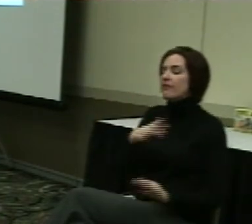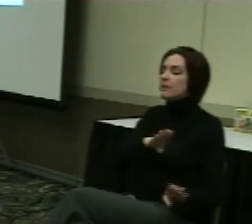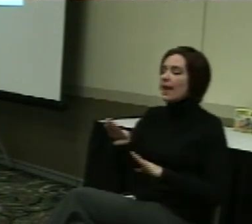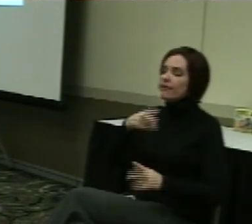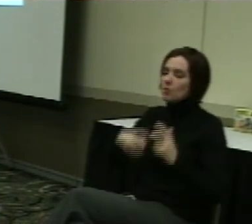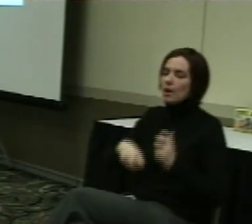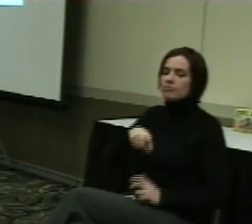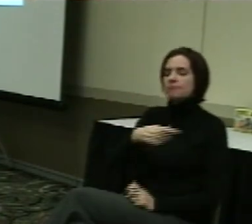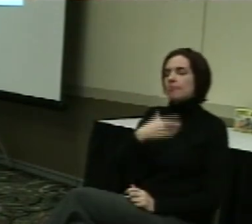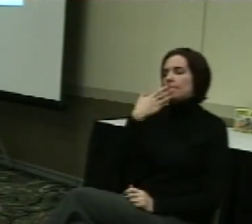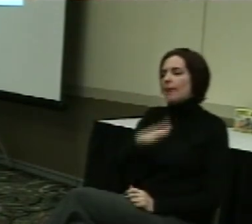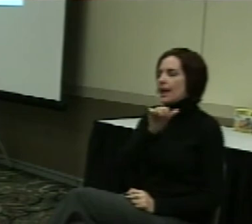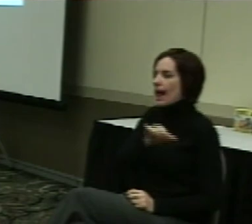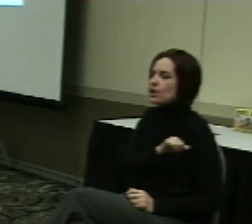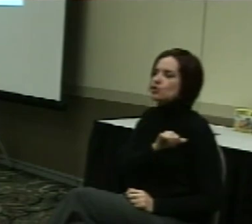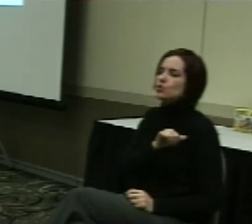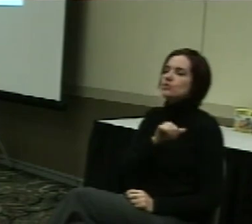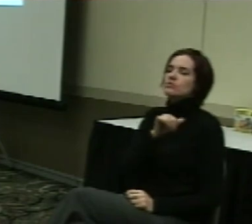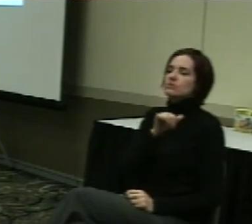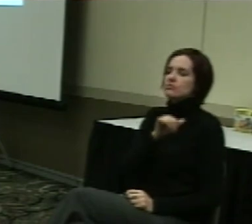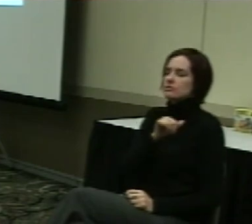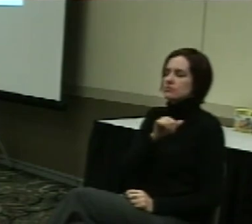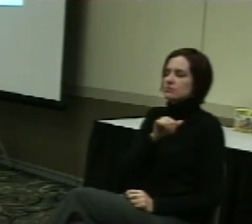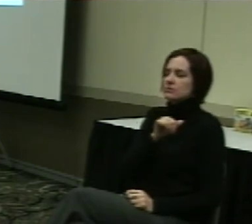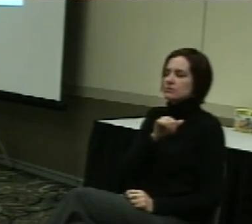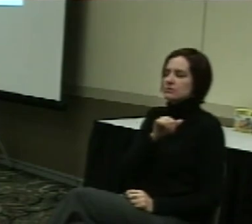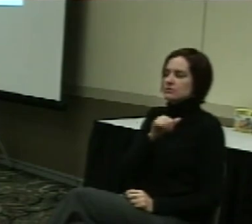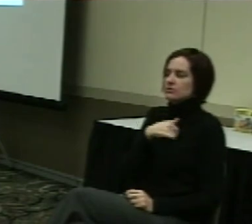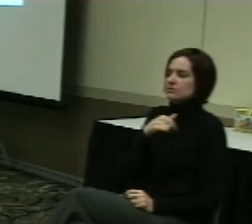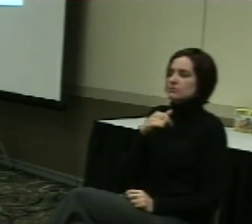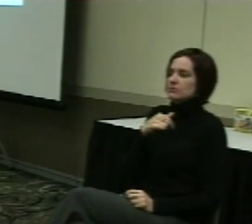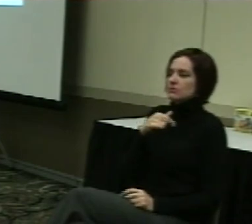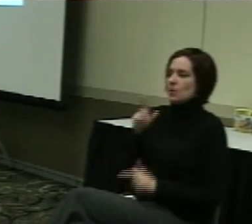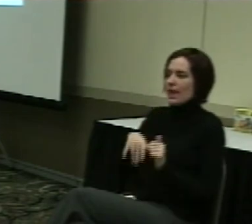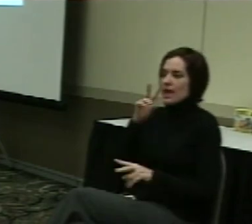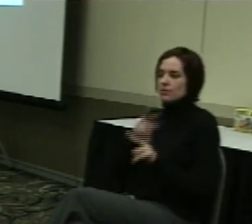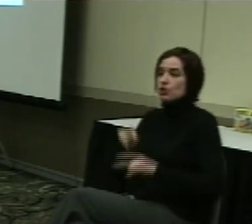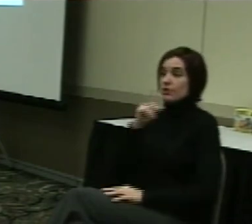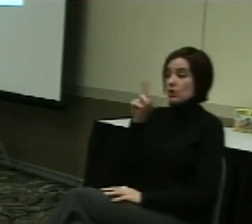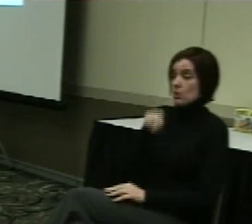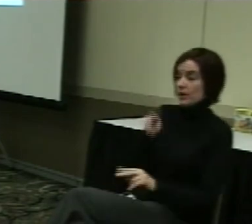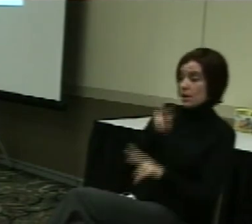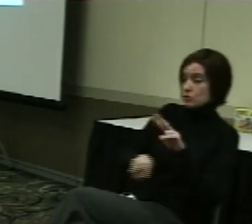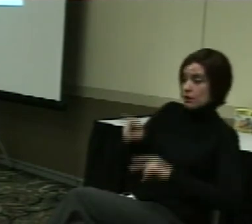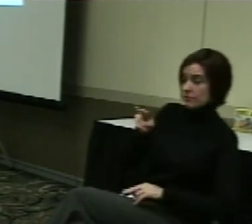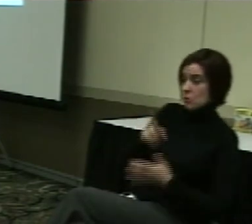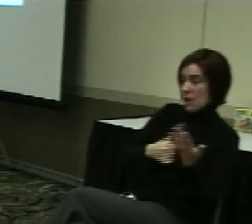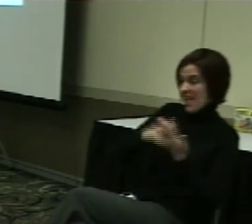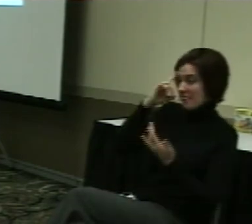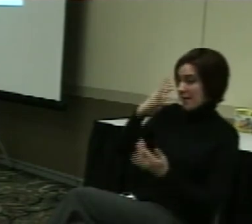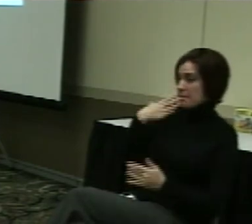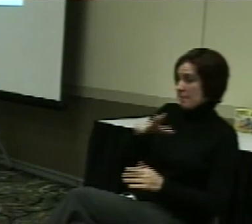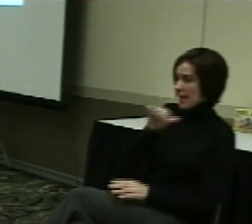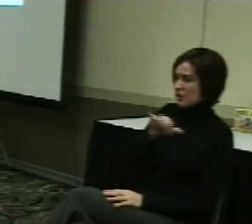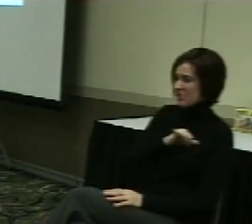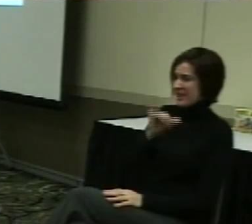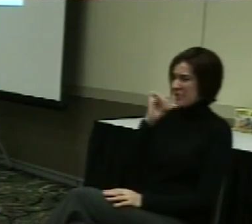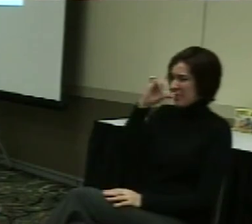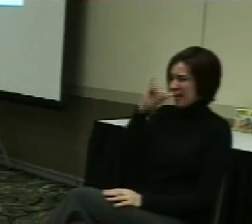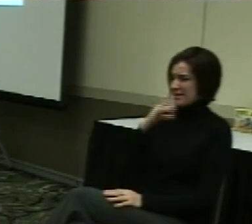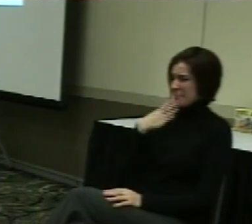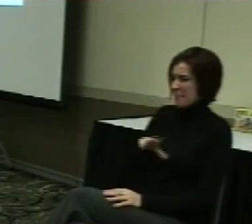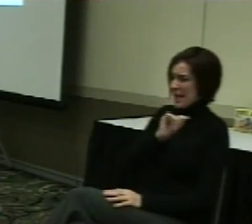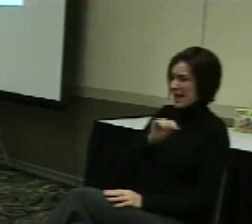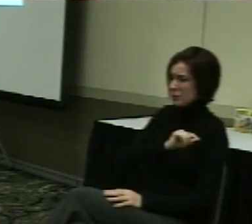he's got such a bad attitude, well, then that's not observable, and then you go in and observe, and what you think is a bad attitude, you don't necessarily think is a bad attitude, you're like,